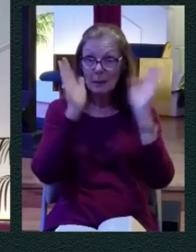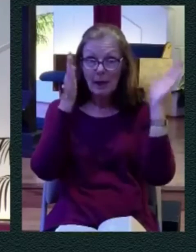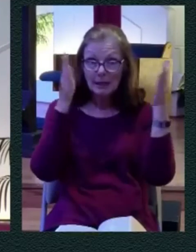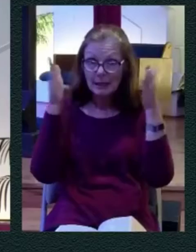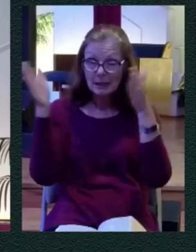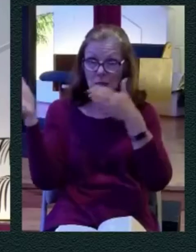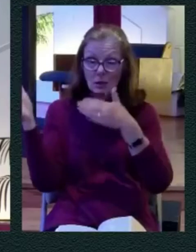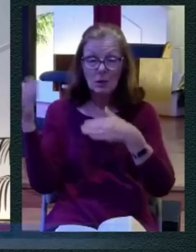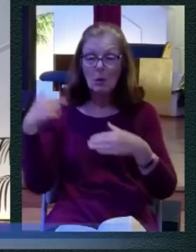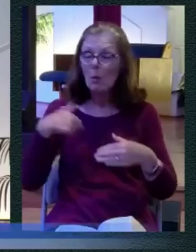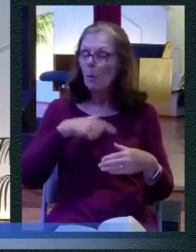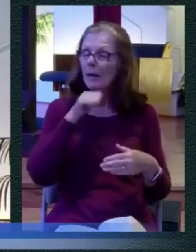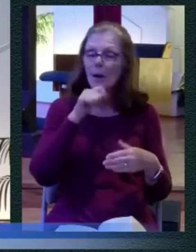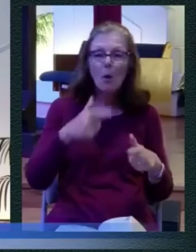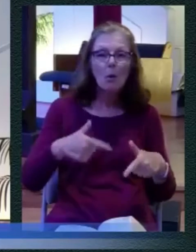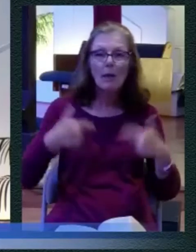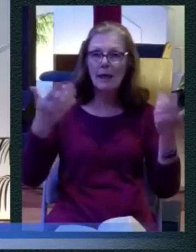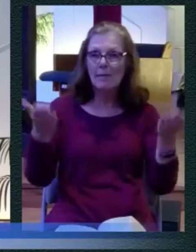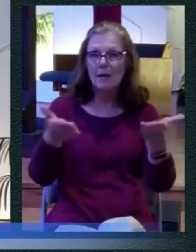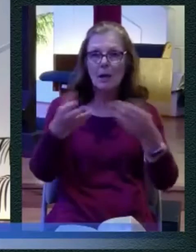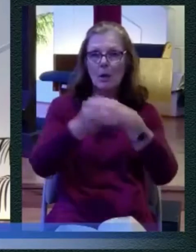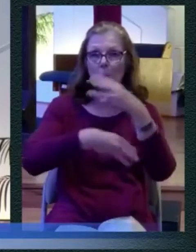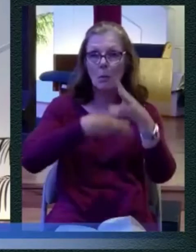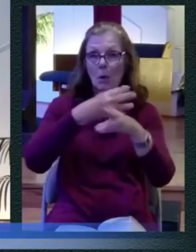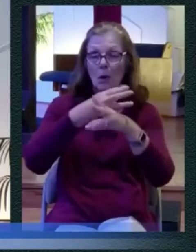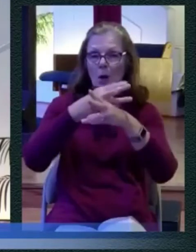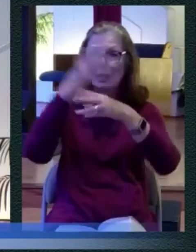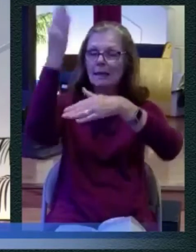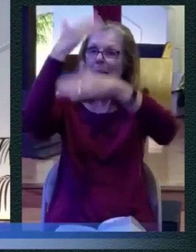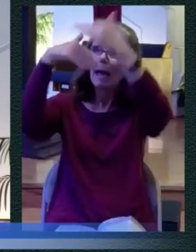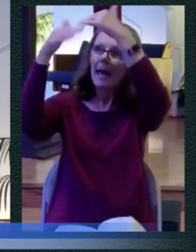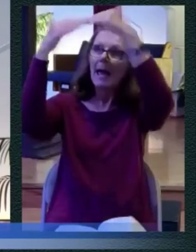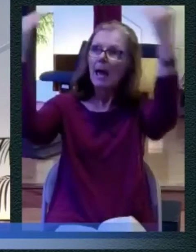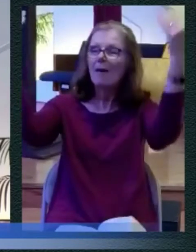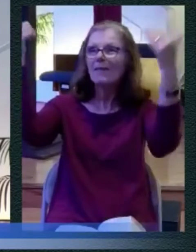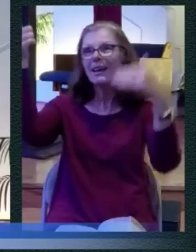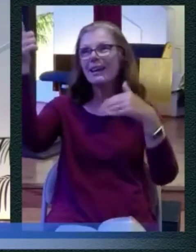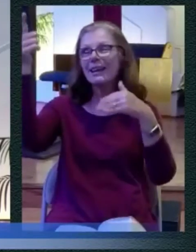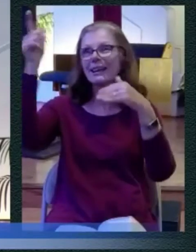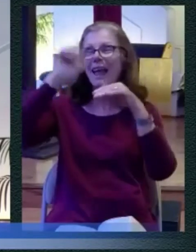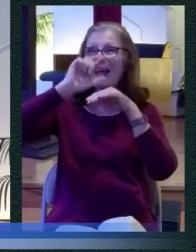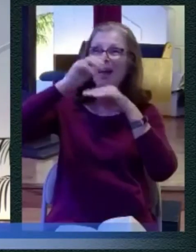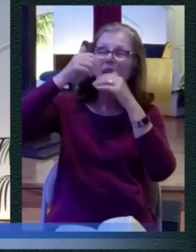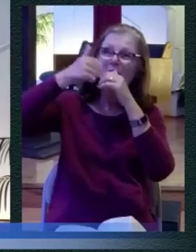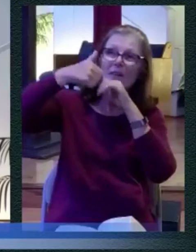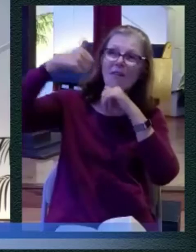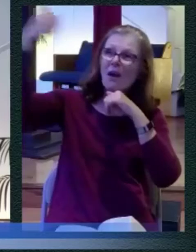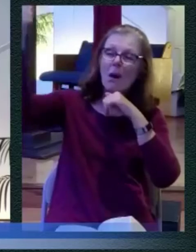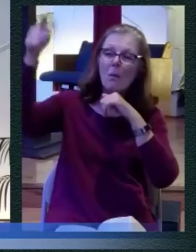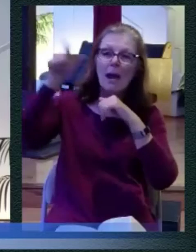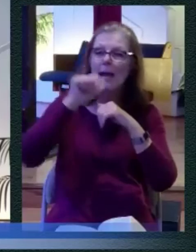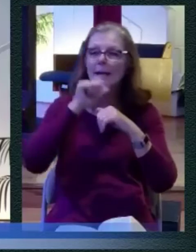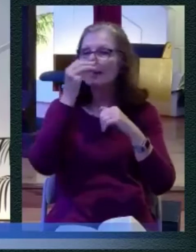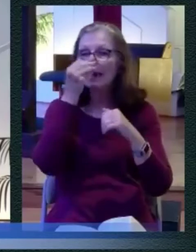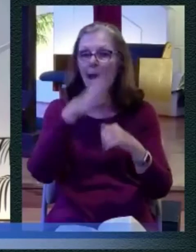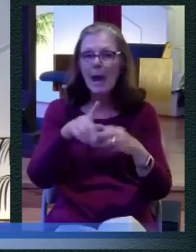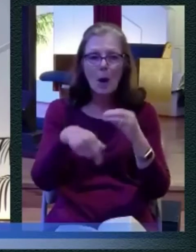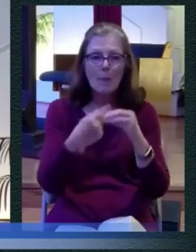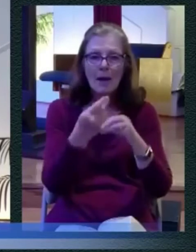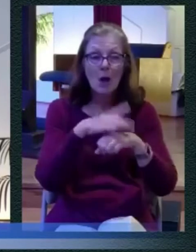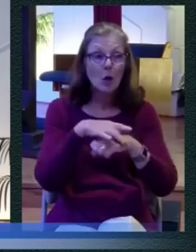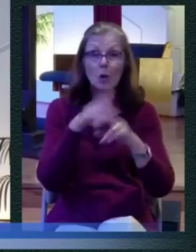in a world where heaven is absent, where heaven is indifferent. Heaven is